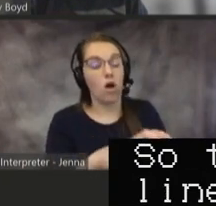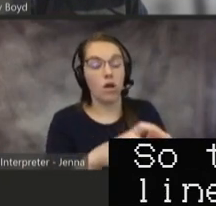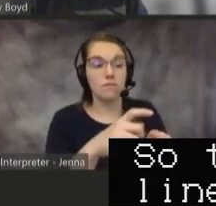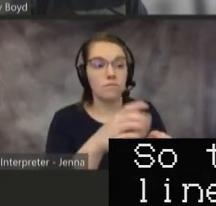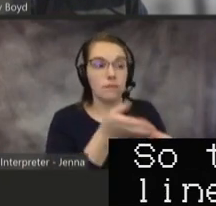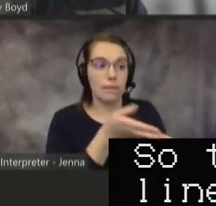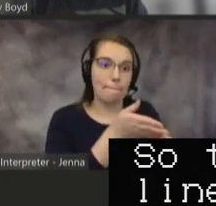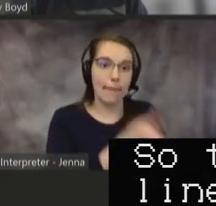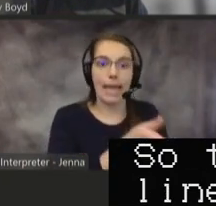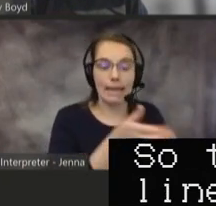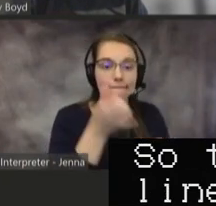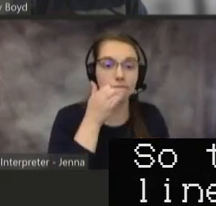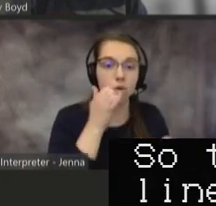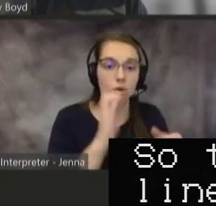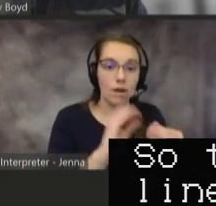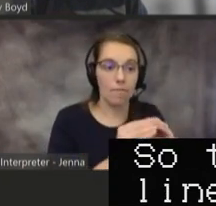ask,